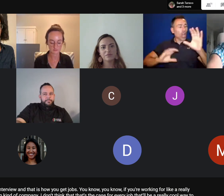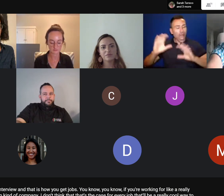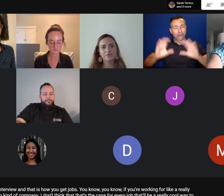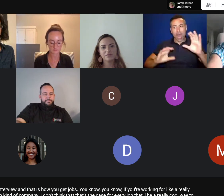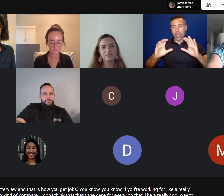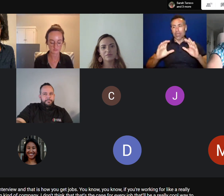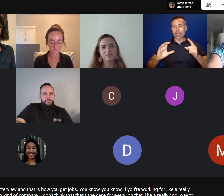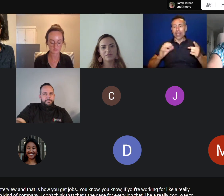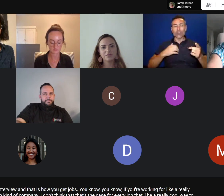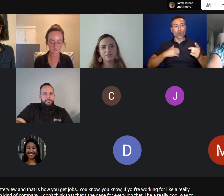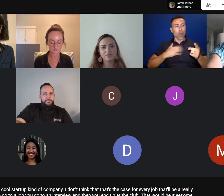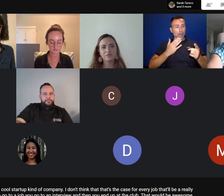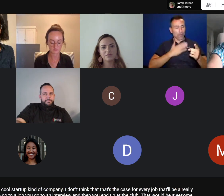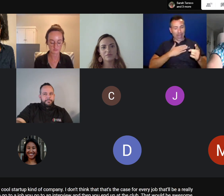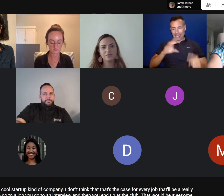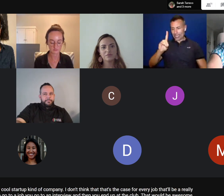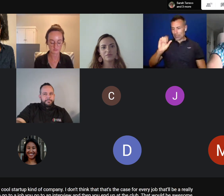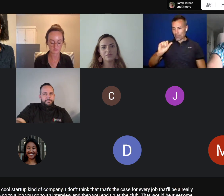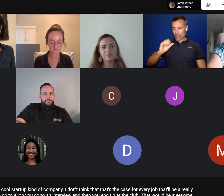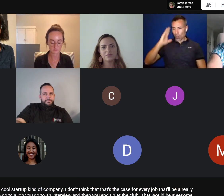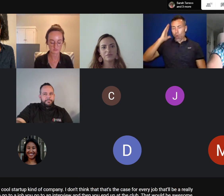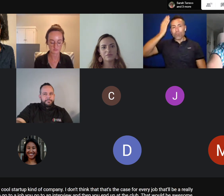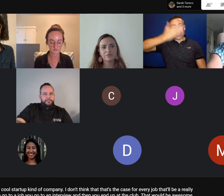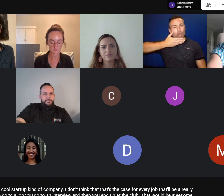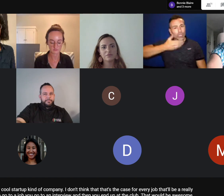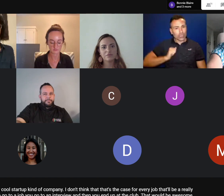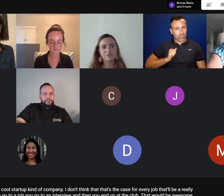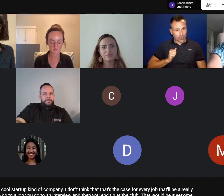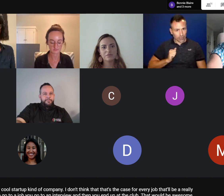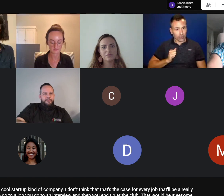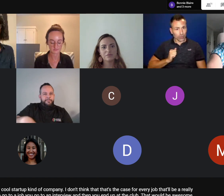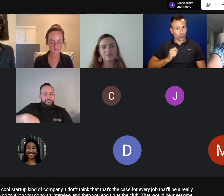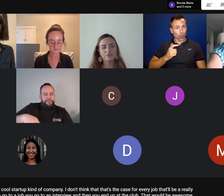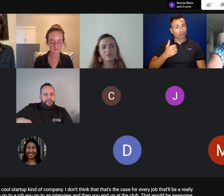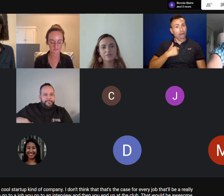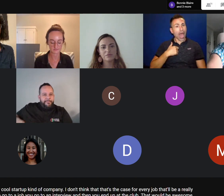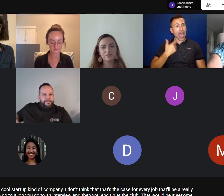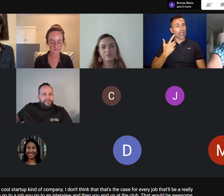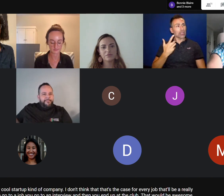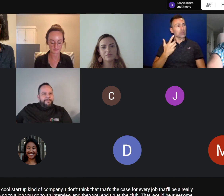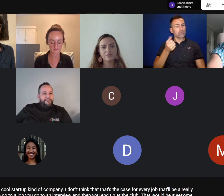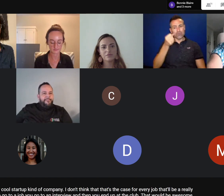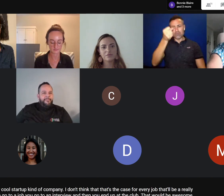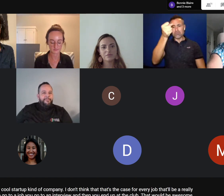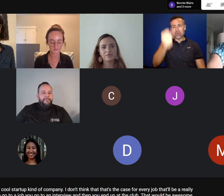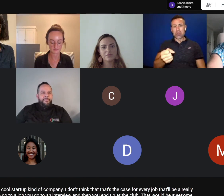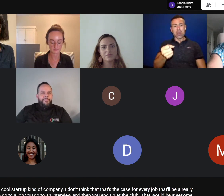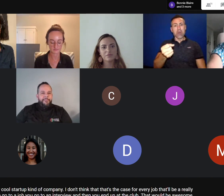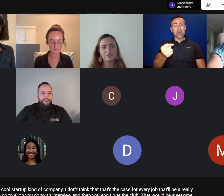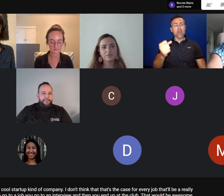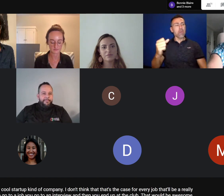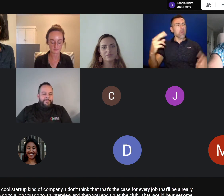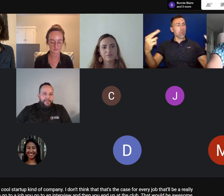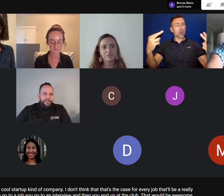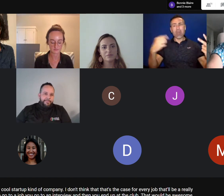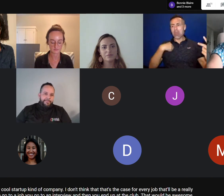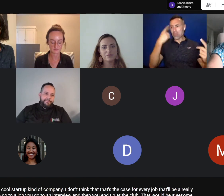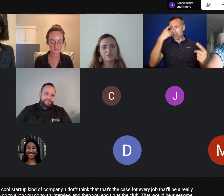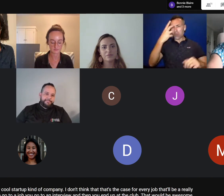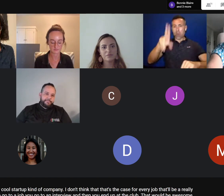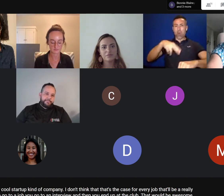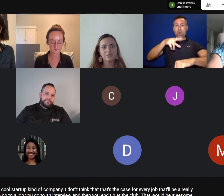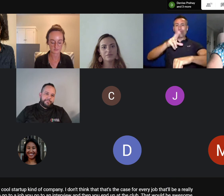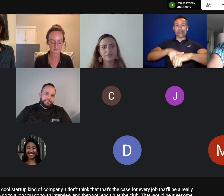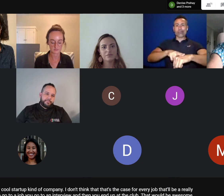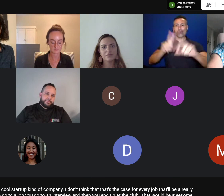special accommodations. And so in the past, I have had people who have told me that